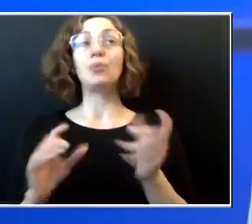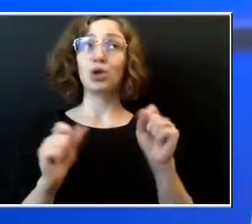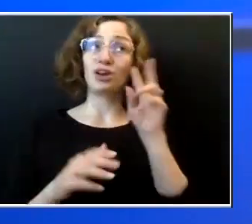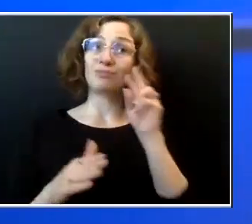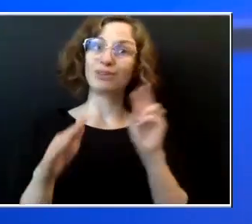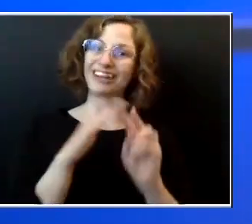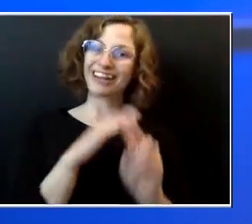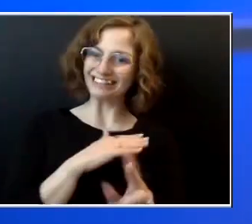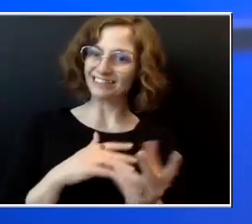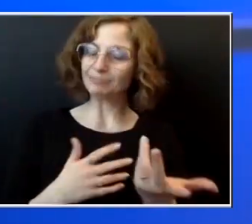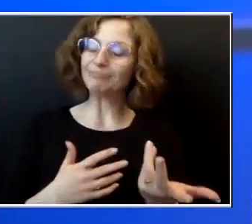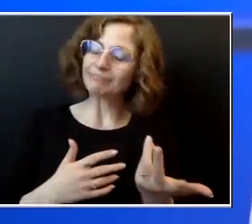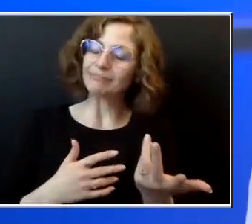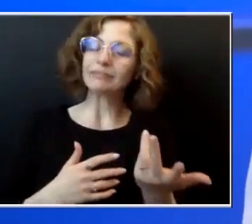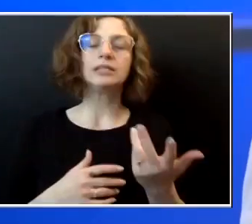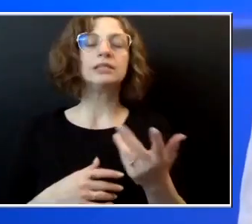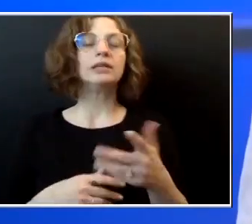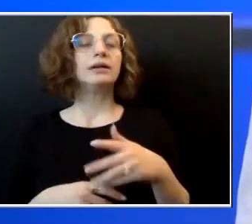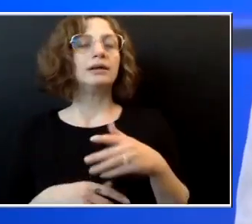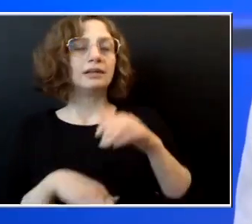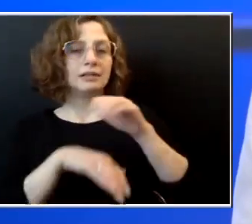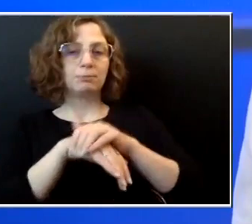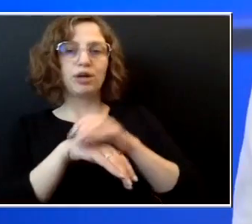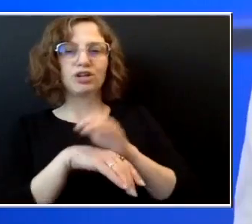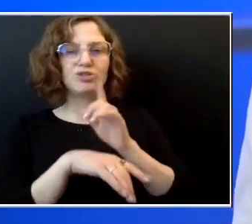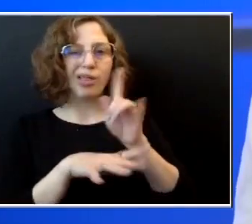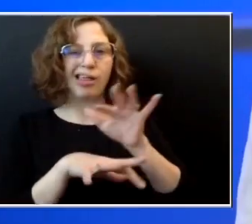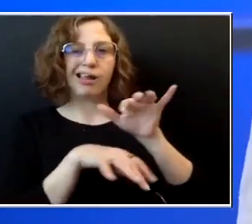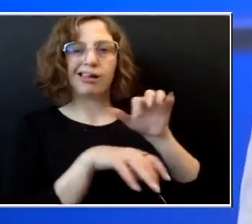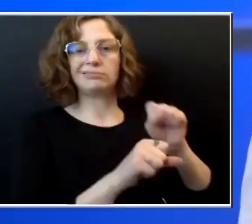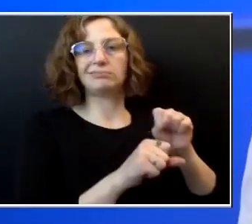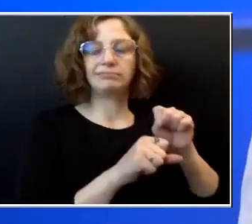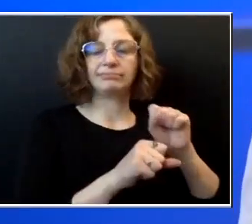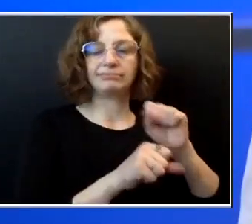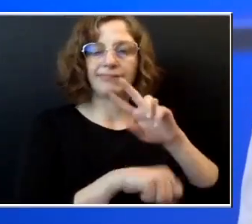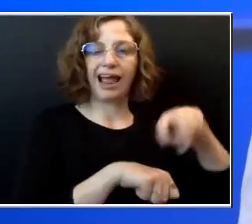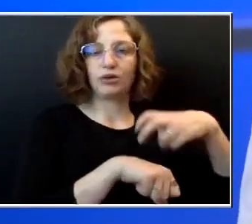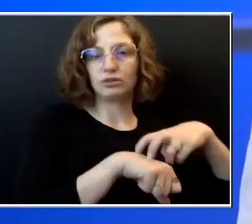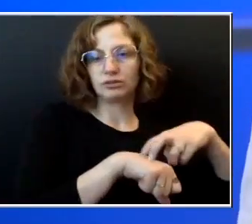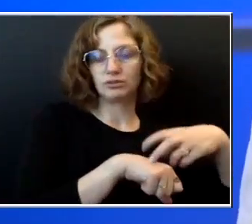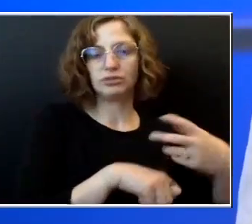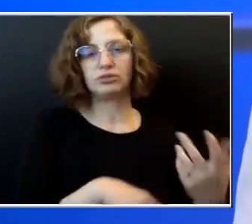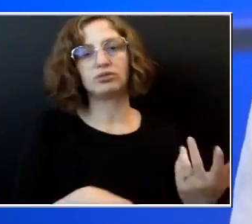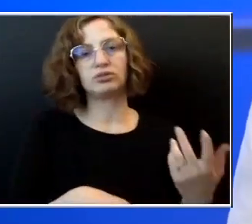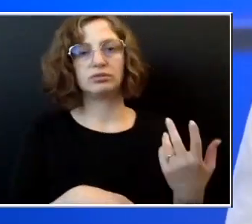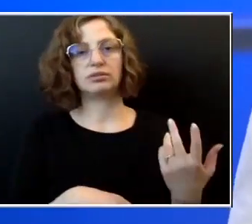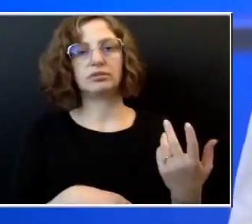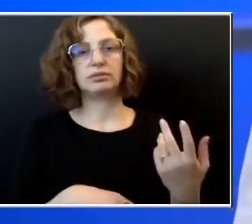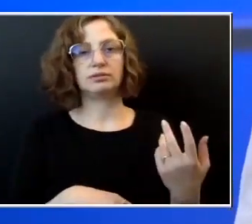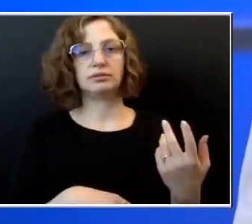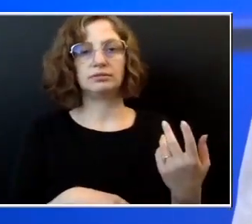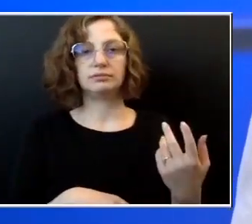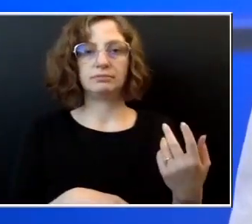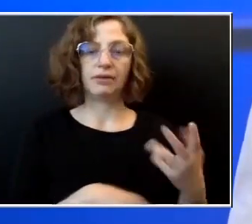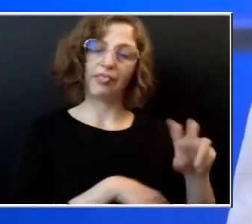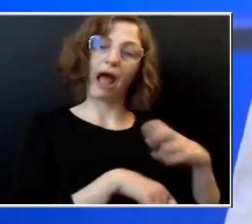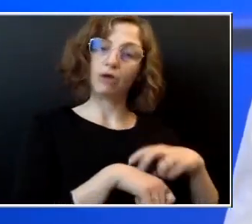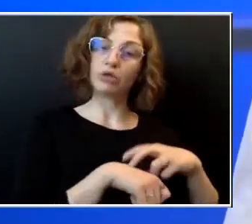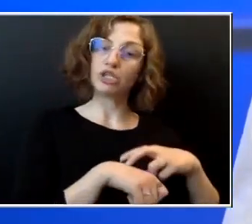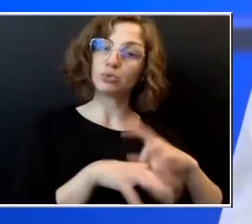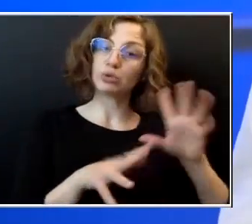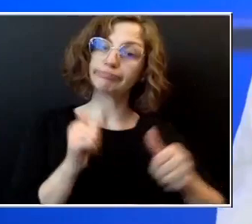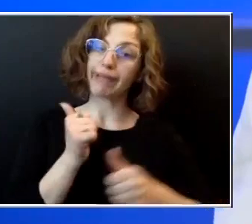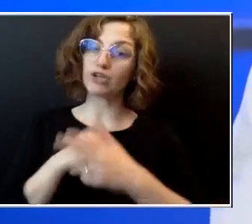colonized by the British, essentially. They were part of the nation, but they were sort of directed and run by British interests,